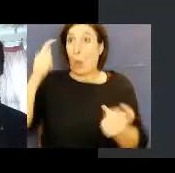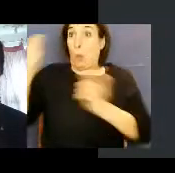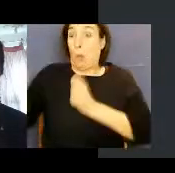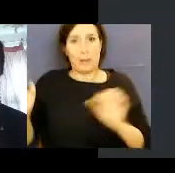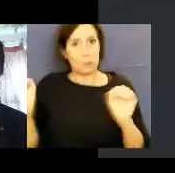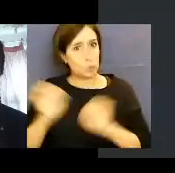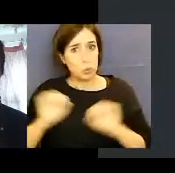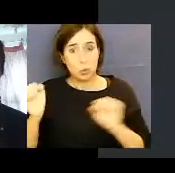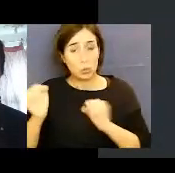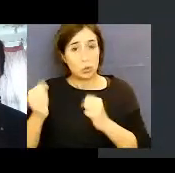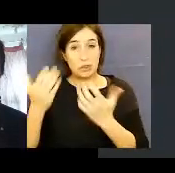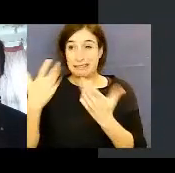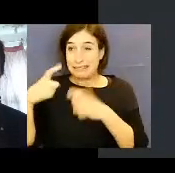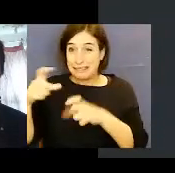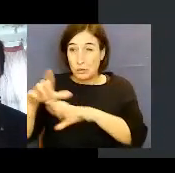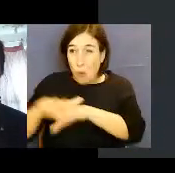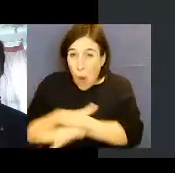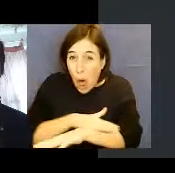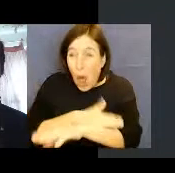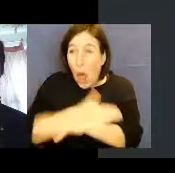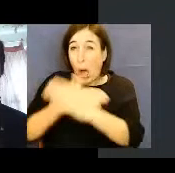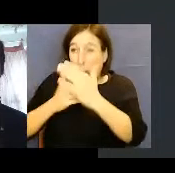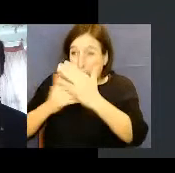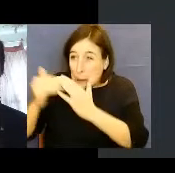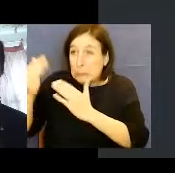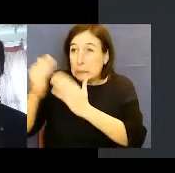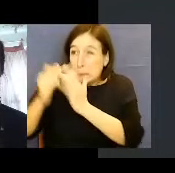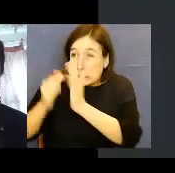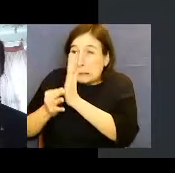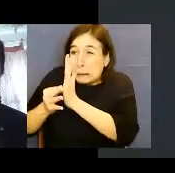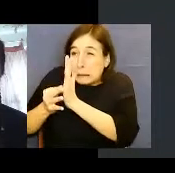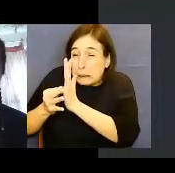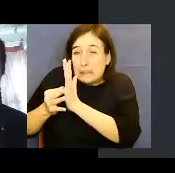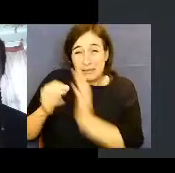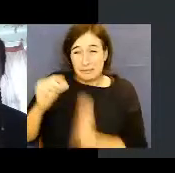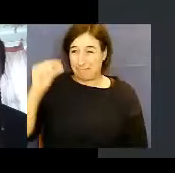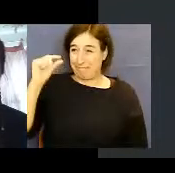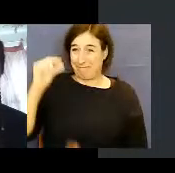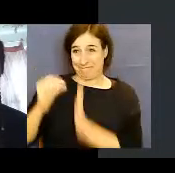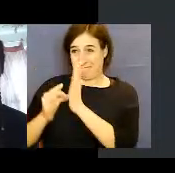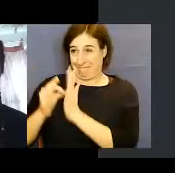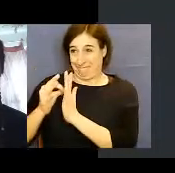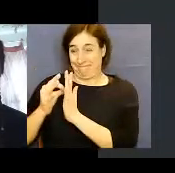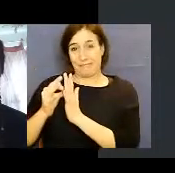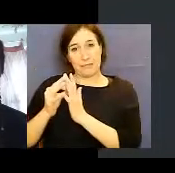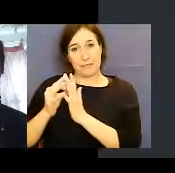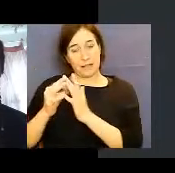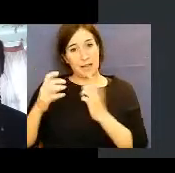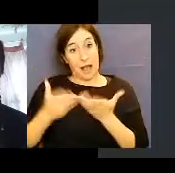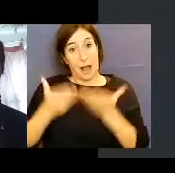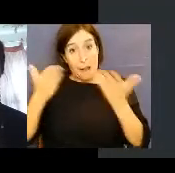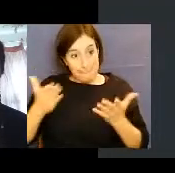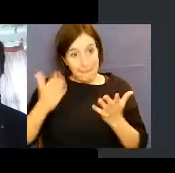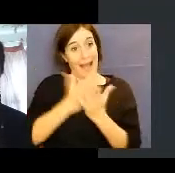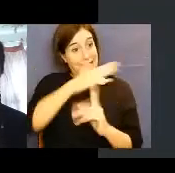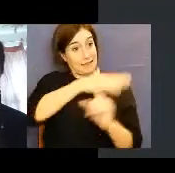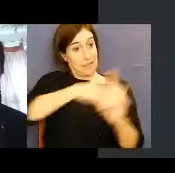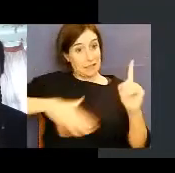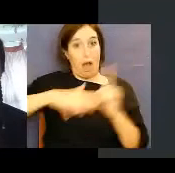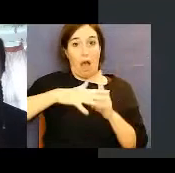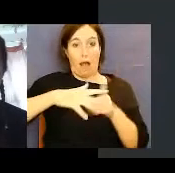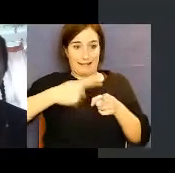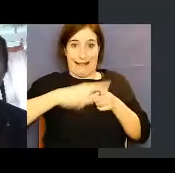statistics, it's you know, way behind what the demographic is in England. So